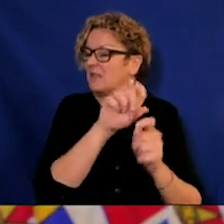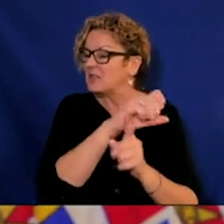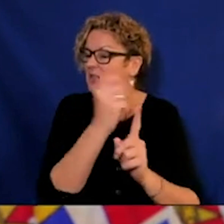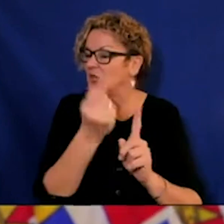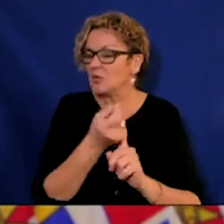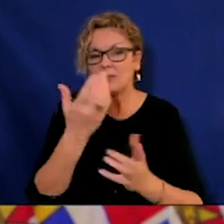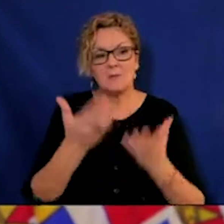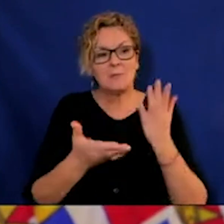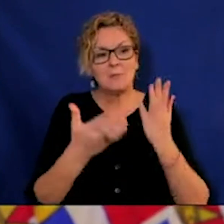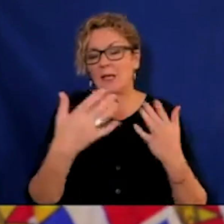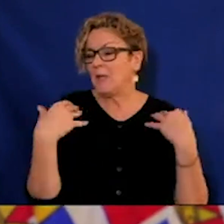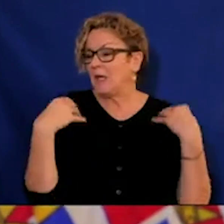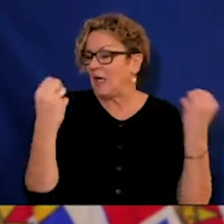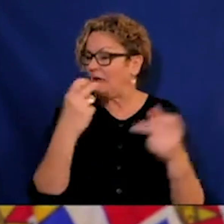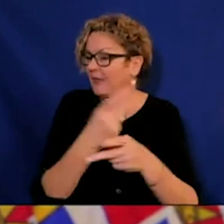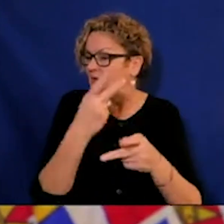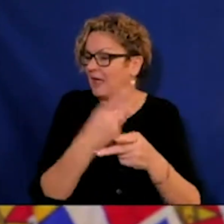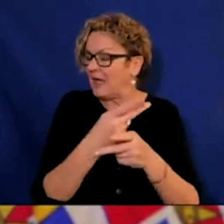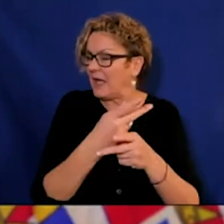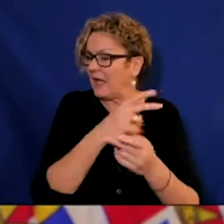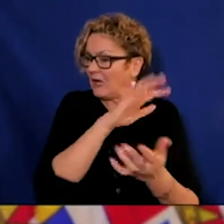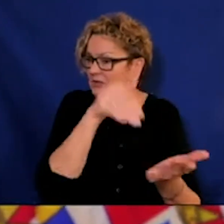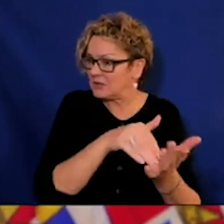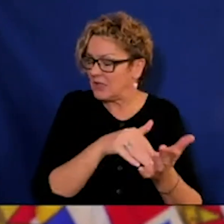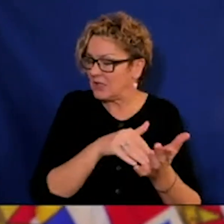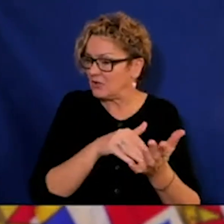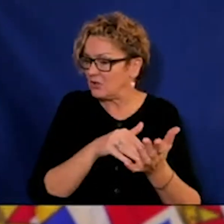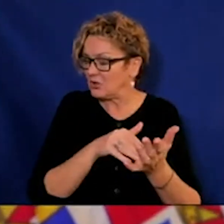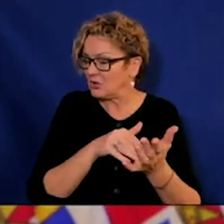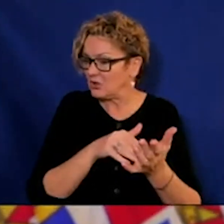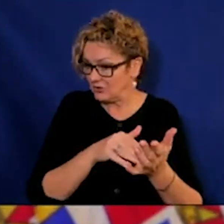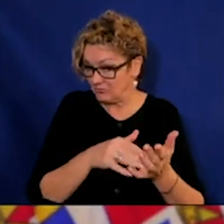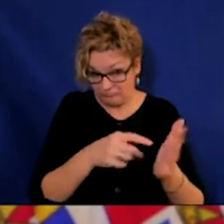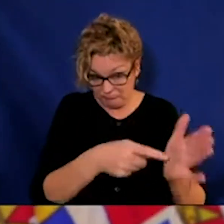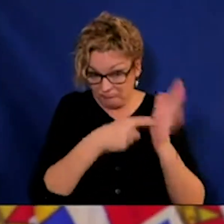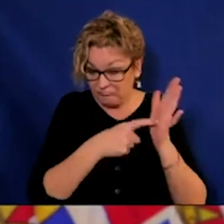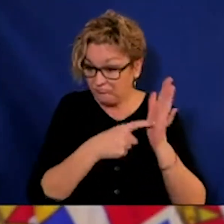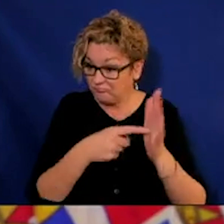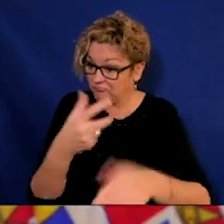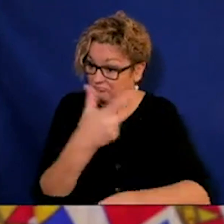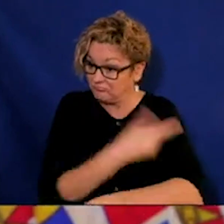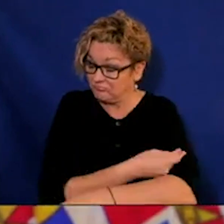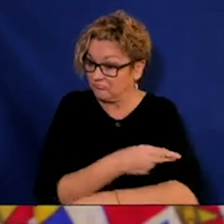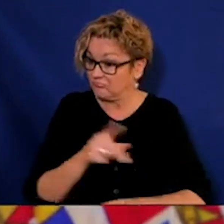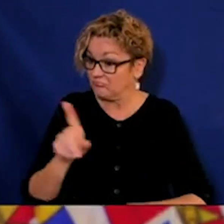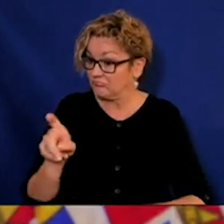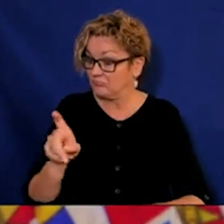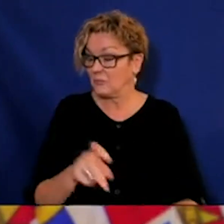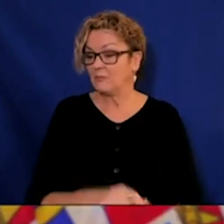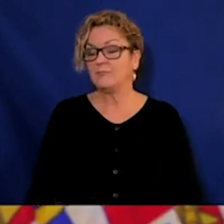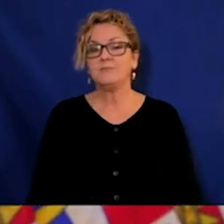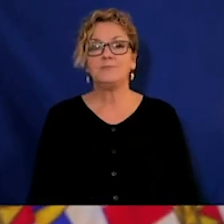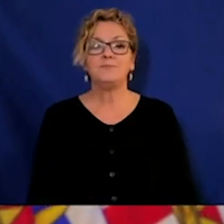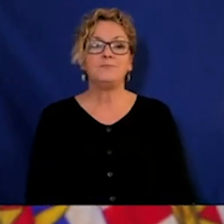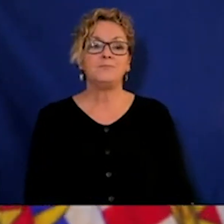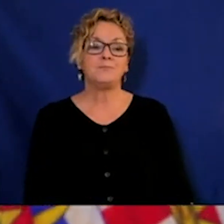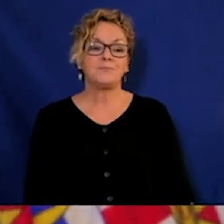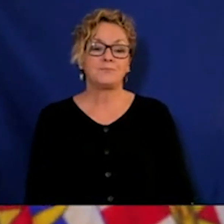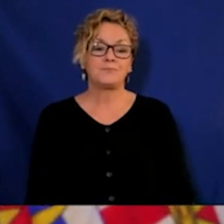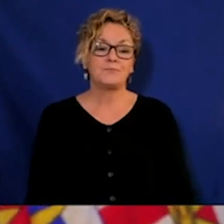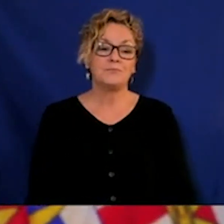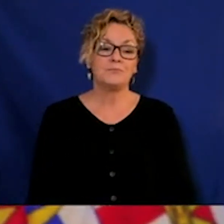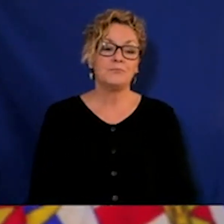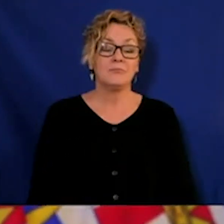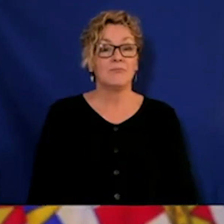how this might work? So I will actually take that on because that is something that is part of my area of